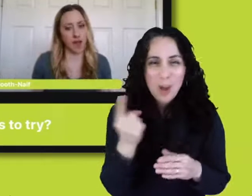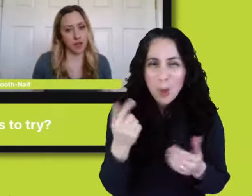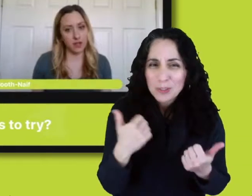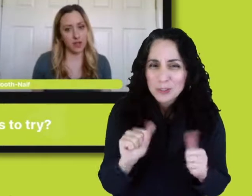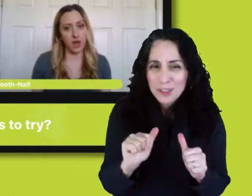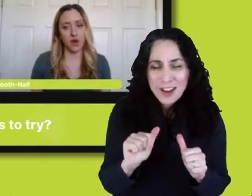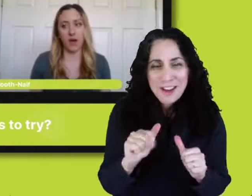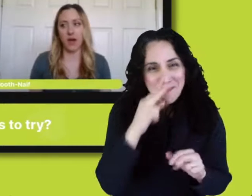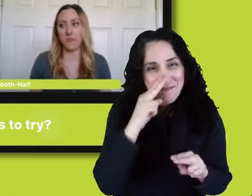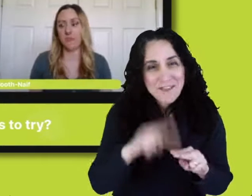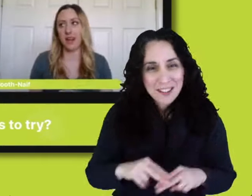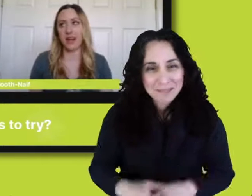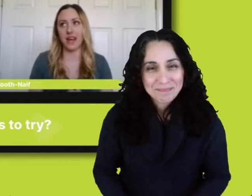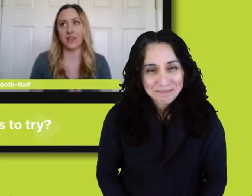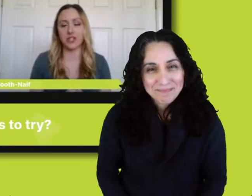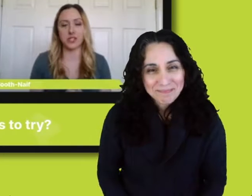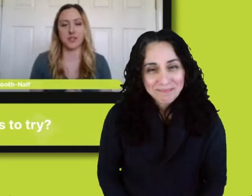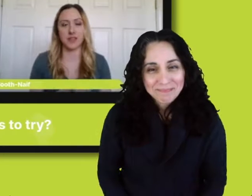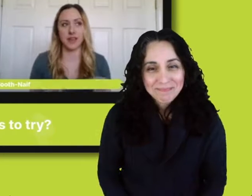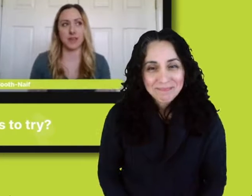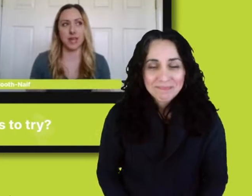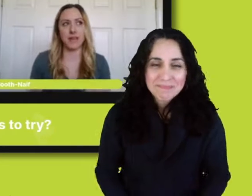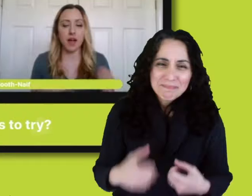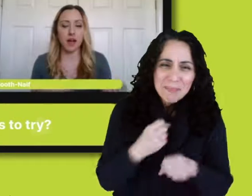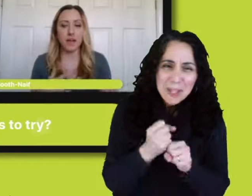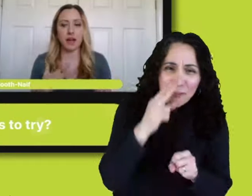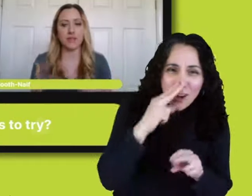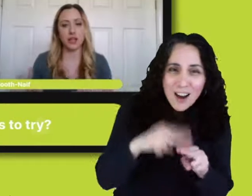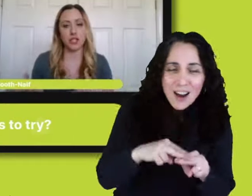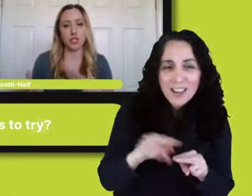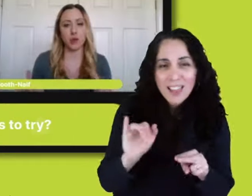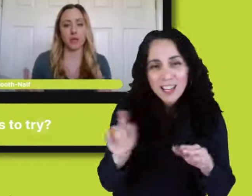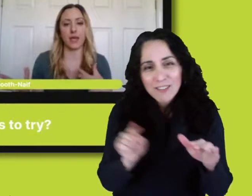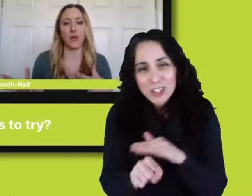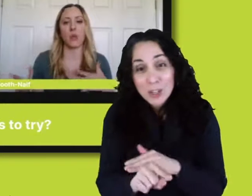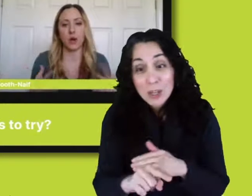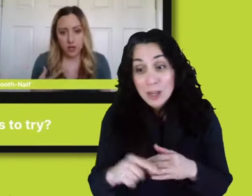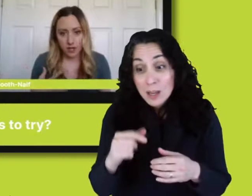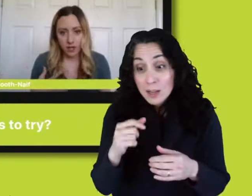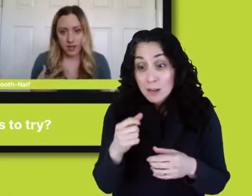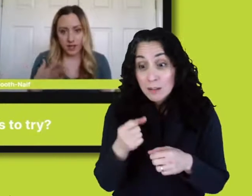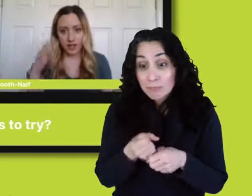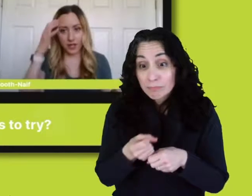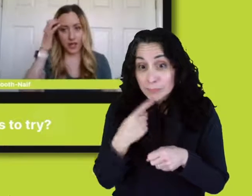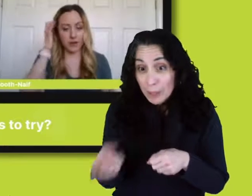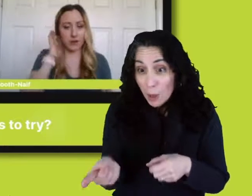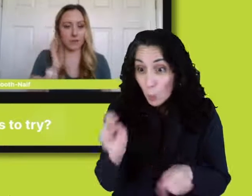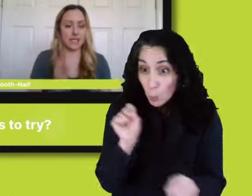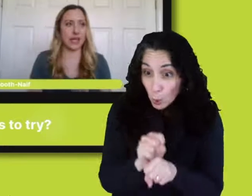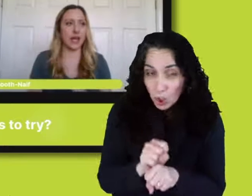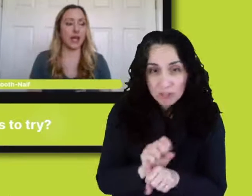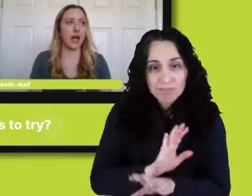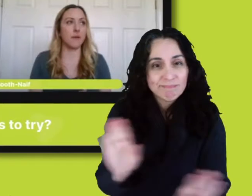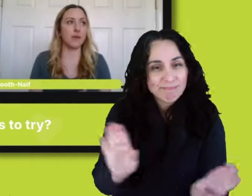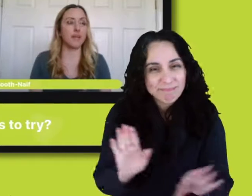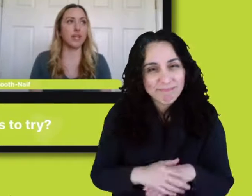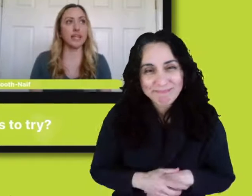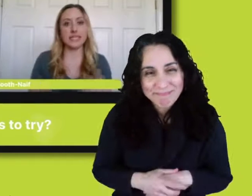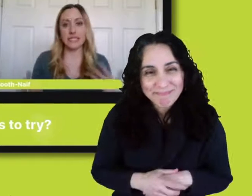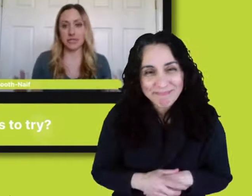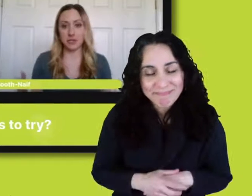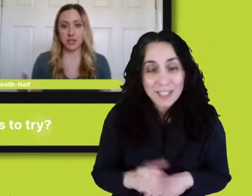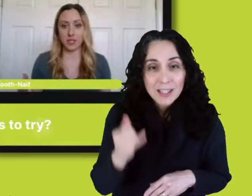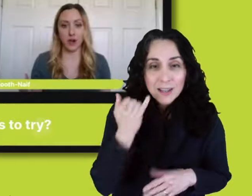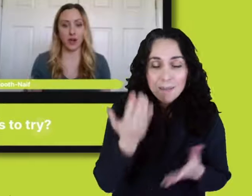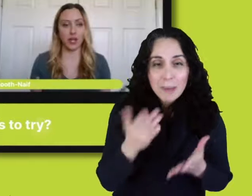it fun, and a lot of it's just like make it fun, make it an adventure, don't make it work. You know what I'm saying? If you need